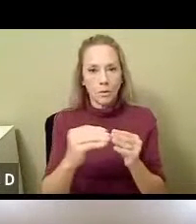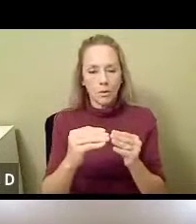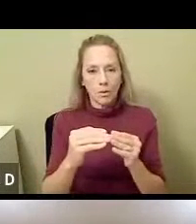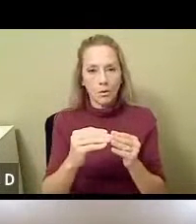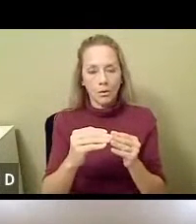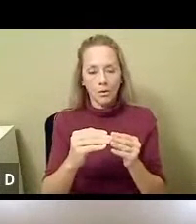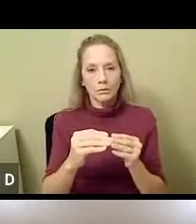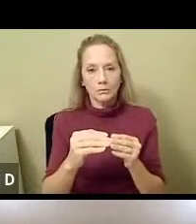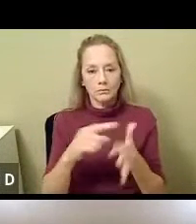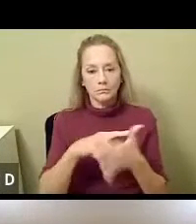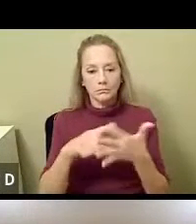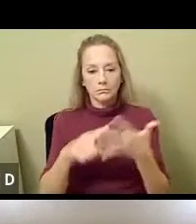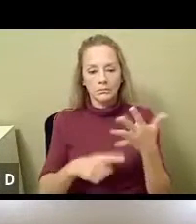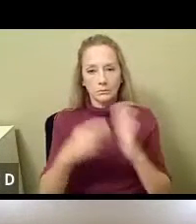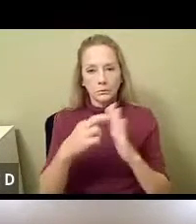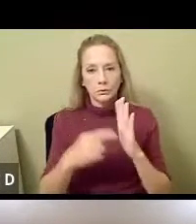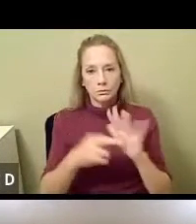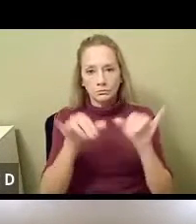2020-5?